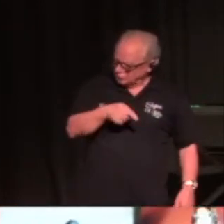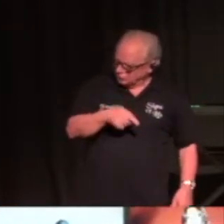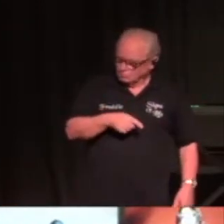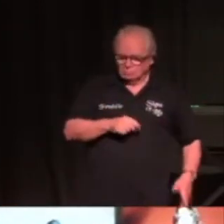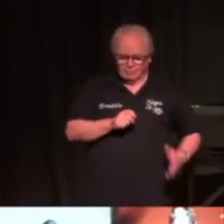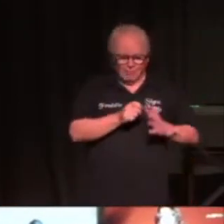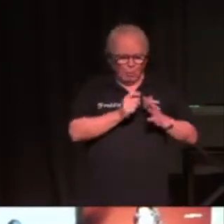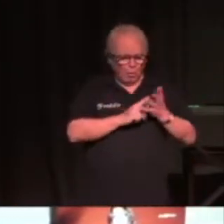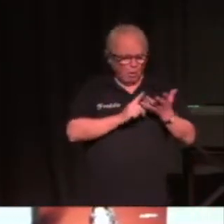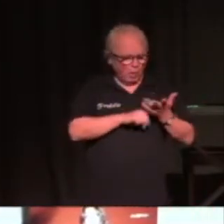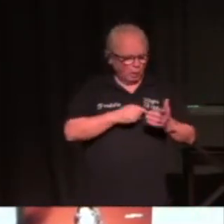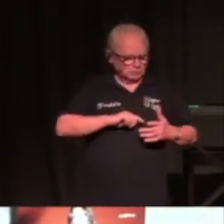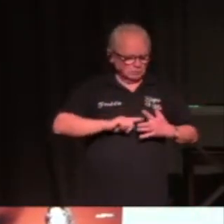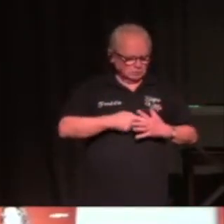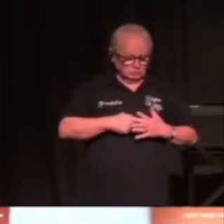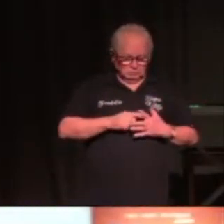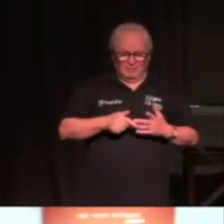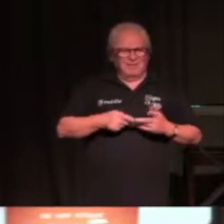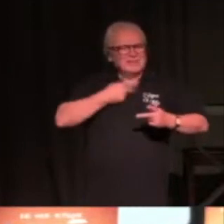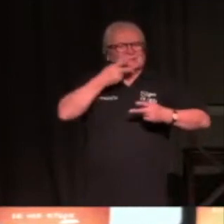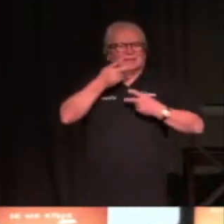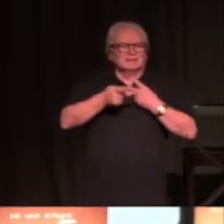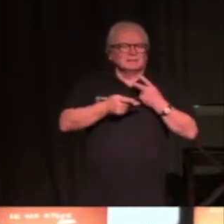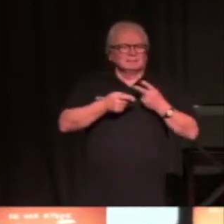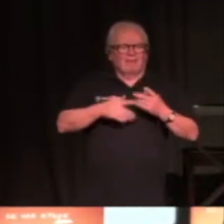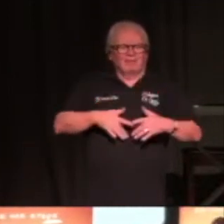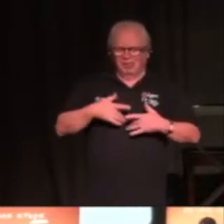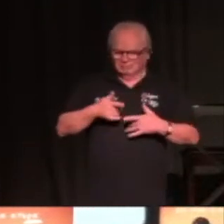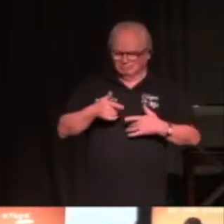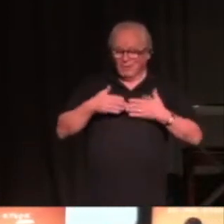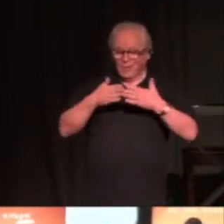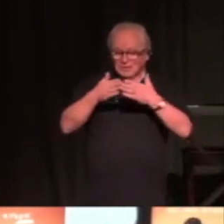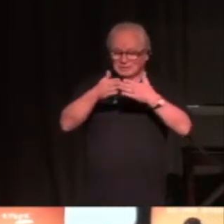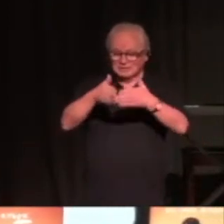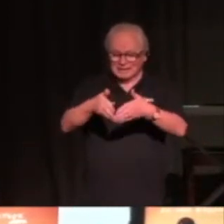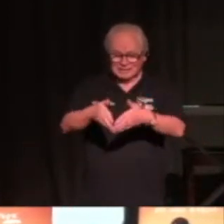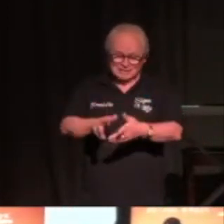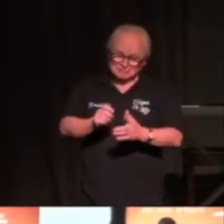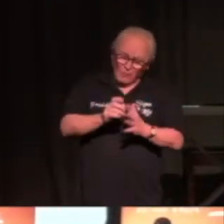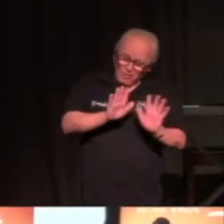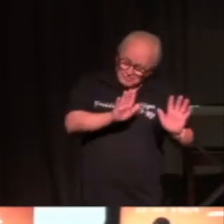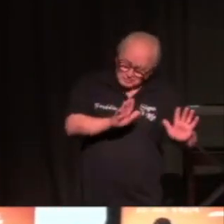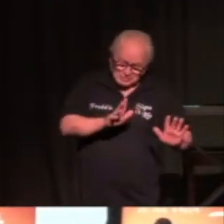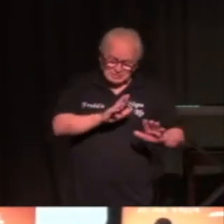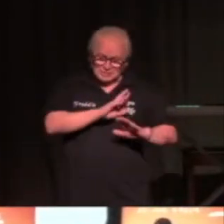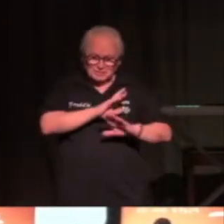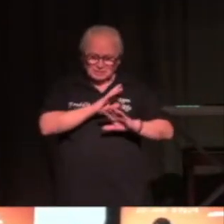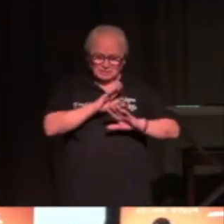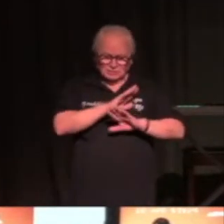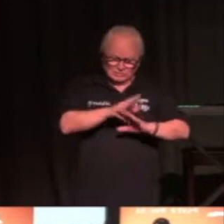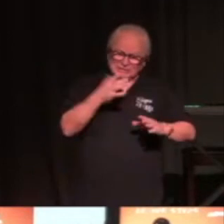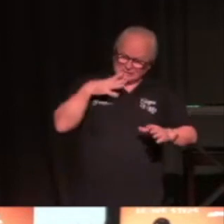Like, we're singing, Paul. We're going down, Paul. You would think he would need to be eating and getting